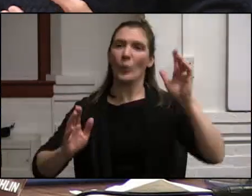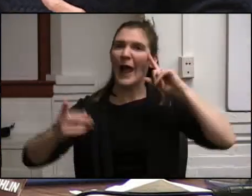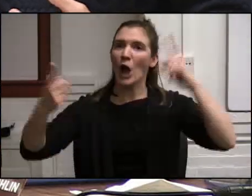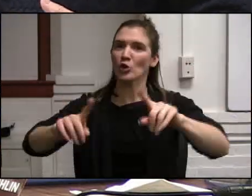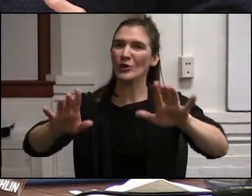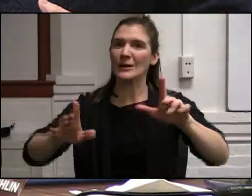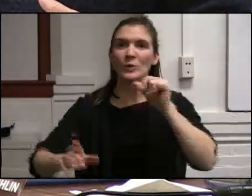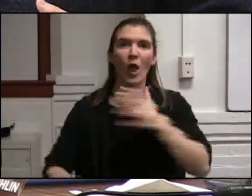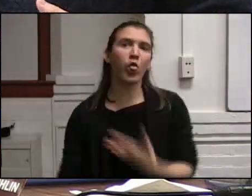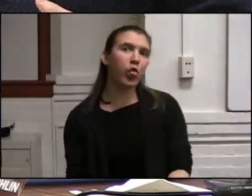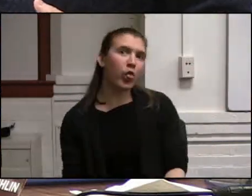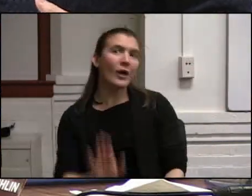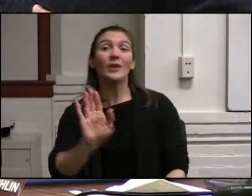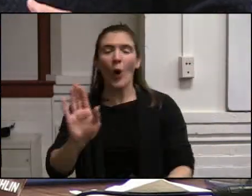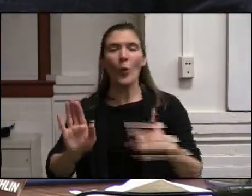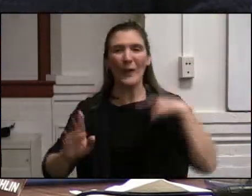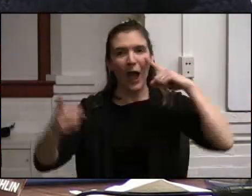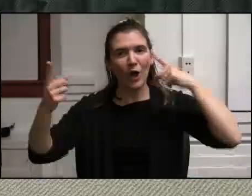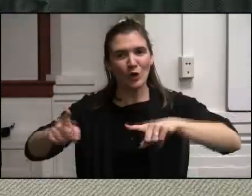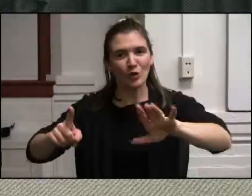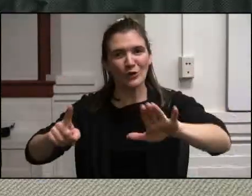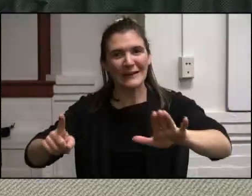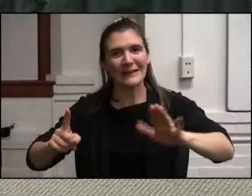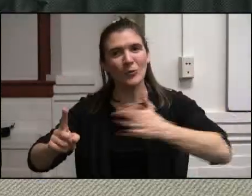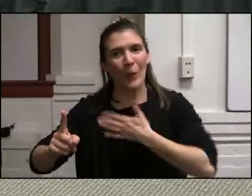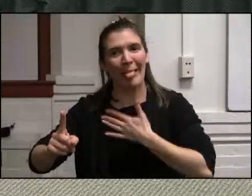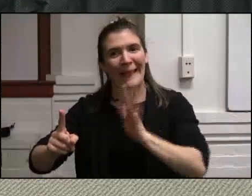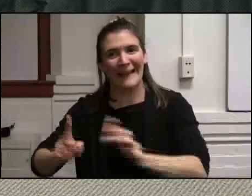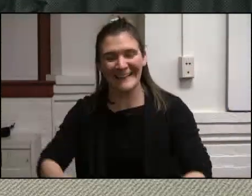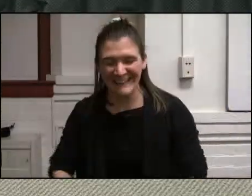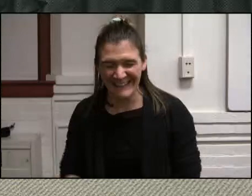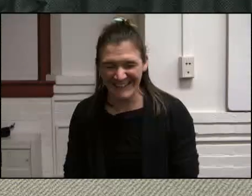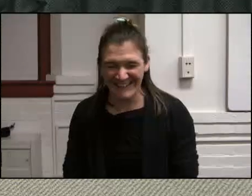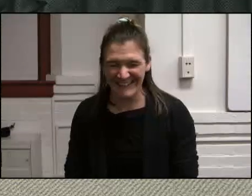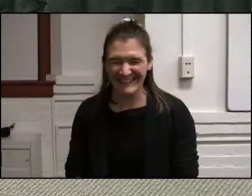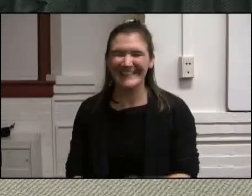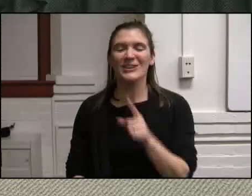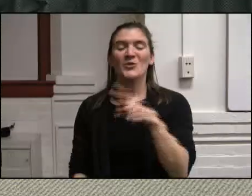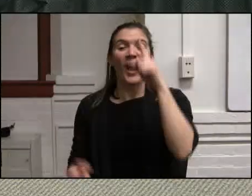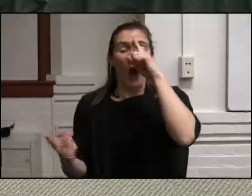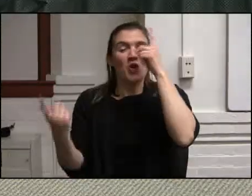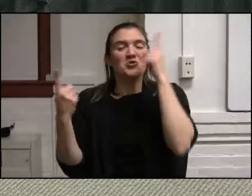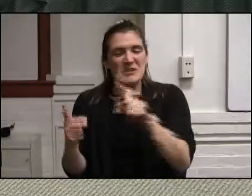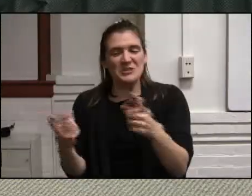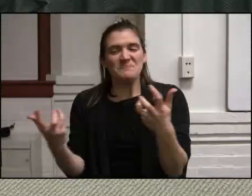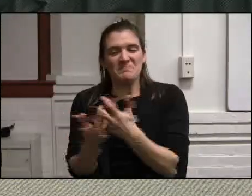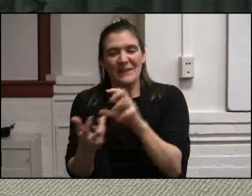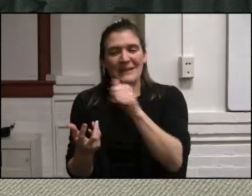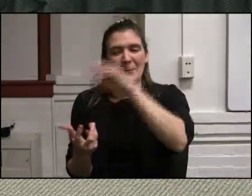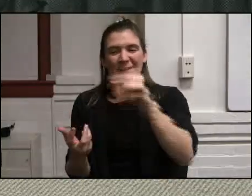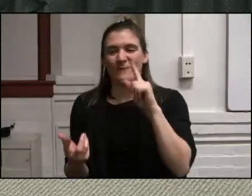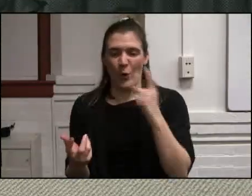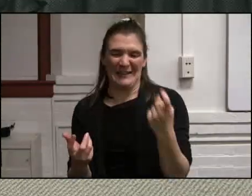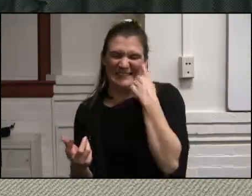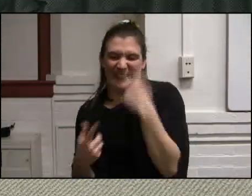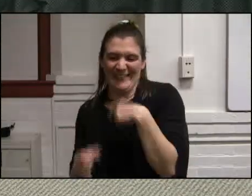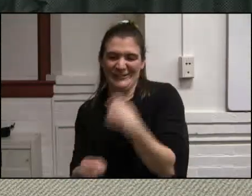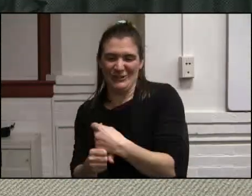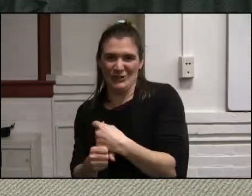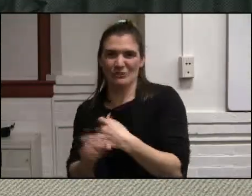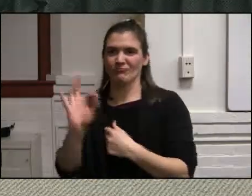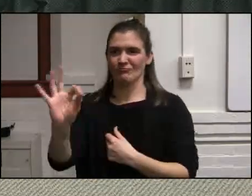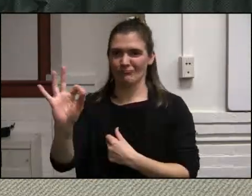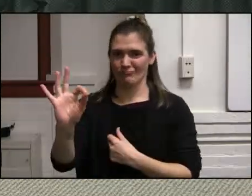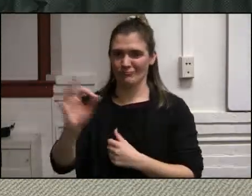agreed to that. Thank you. Yeah. You agreed to do that, sort of